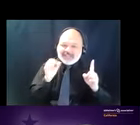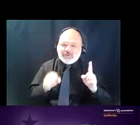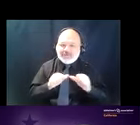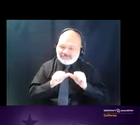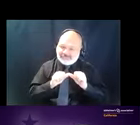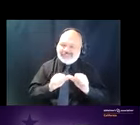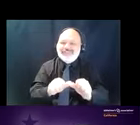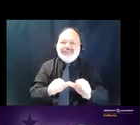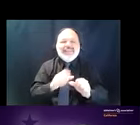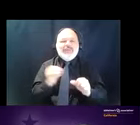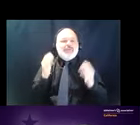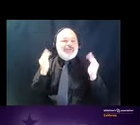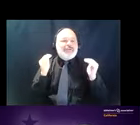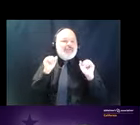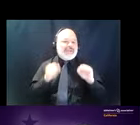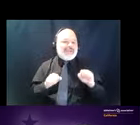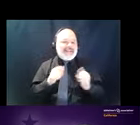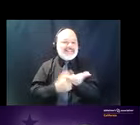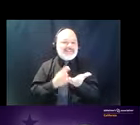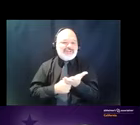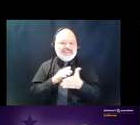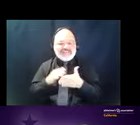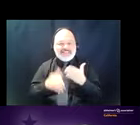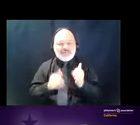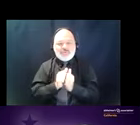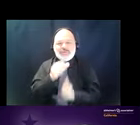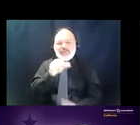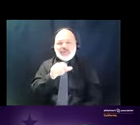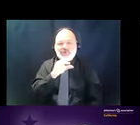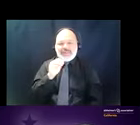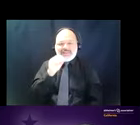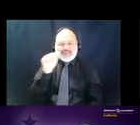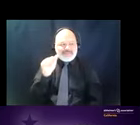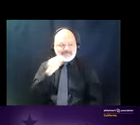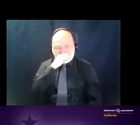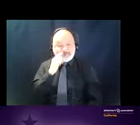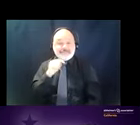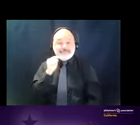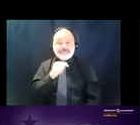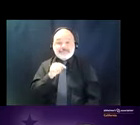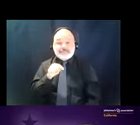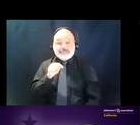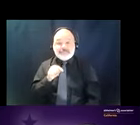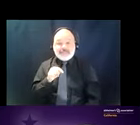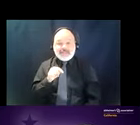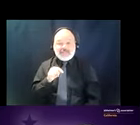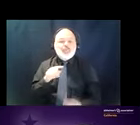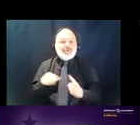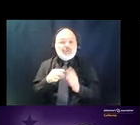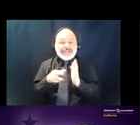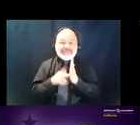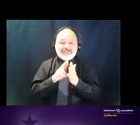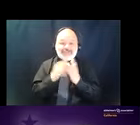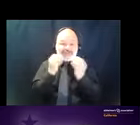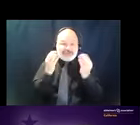hopefully we can have a discussion at the end with Q&A. Next ones. So this is, when I was reviewing the